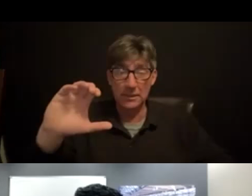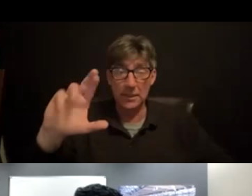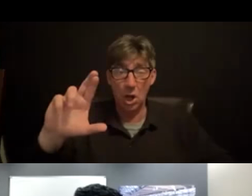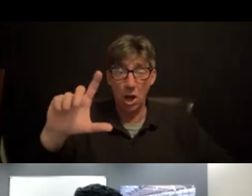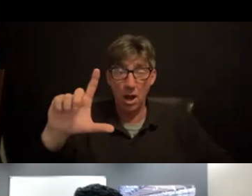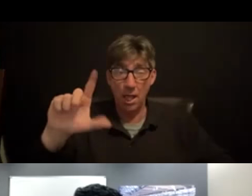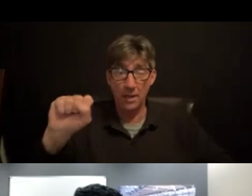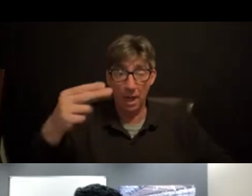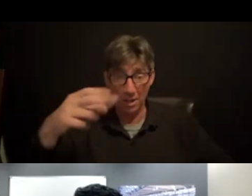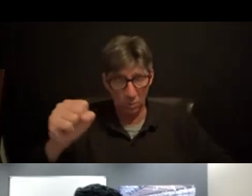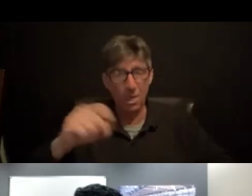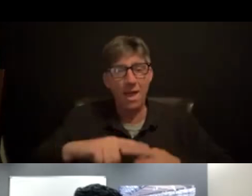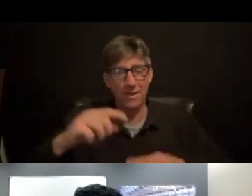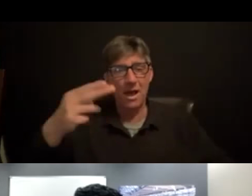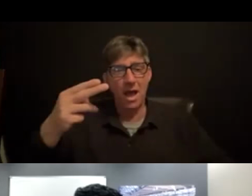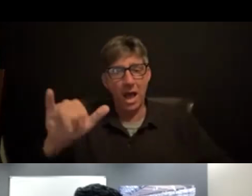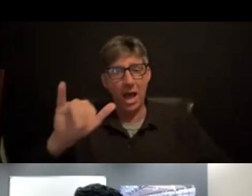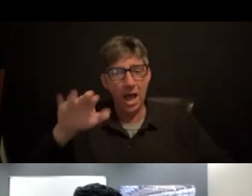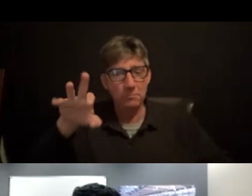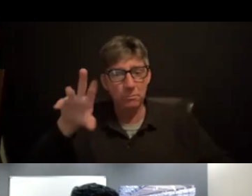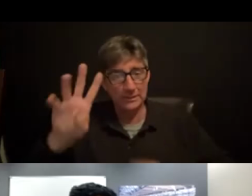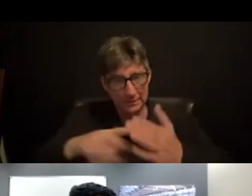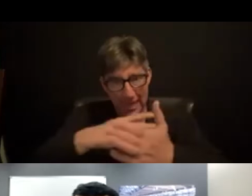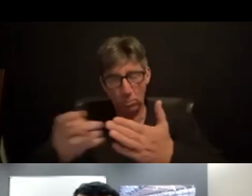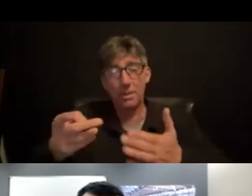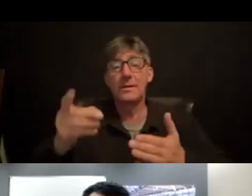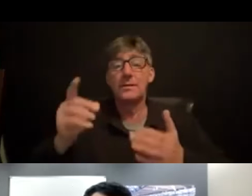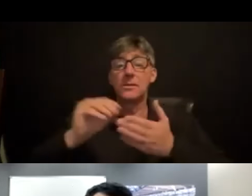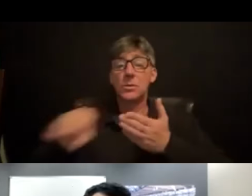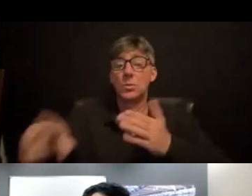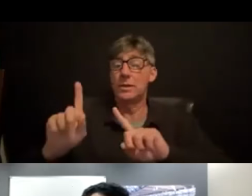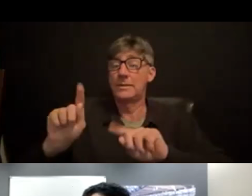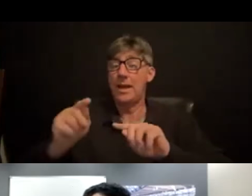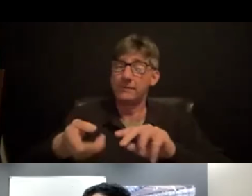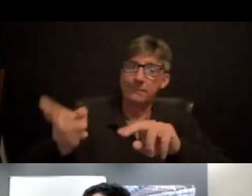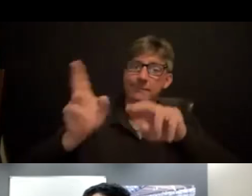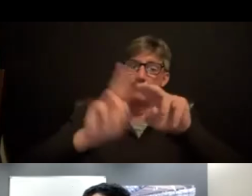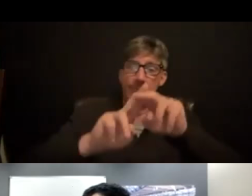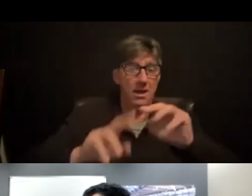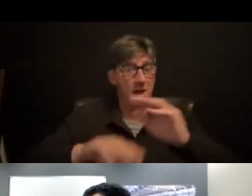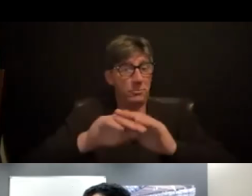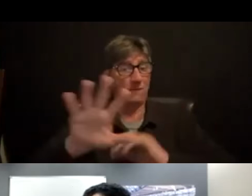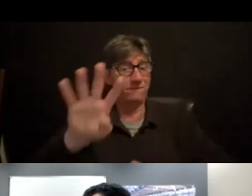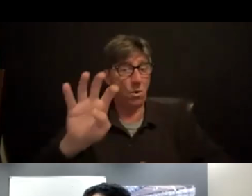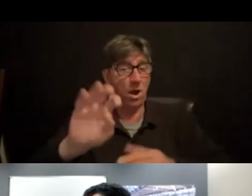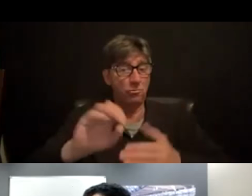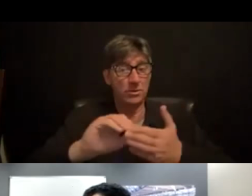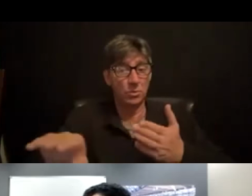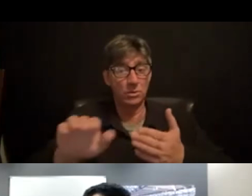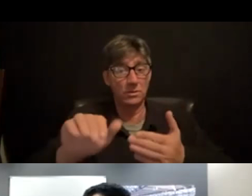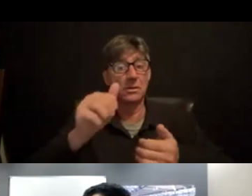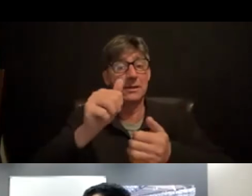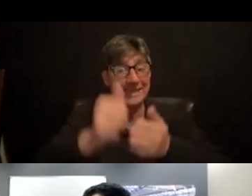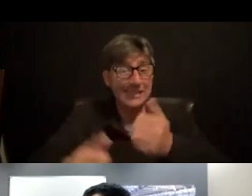they plan to increase the attendance of students there up to 450 students on weekdays, and will continue to add more students